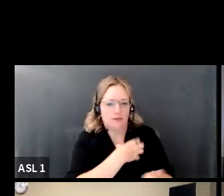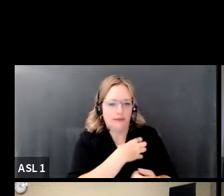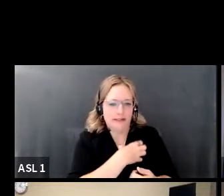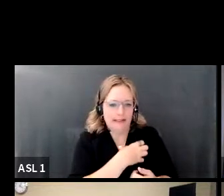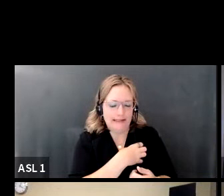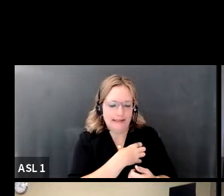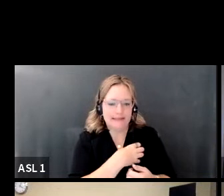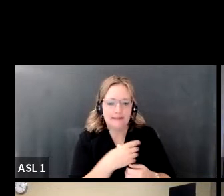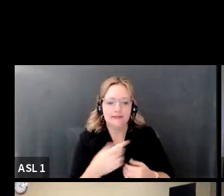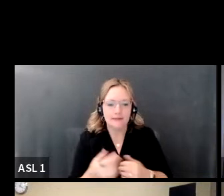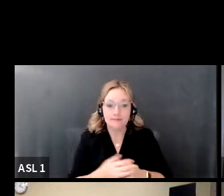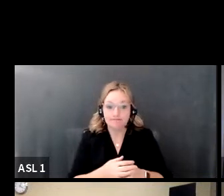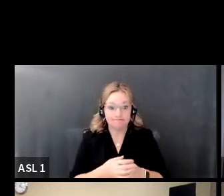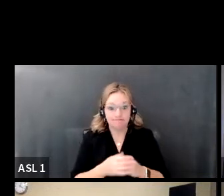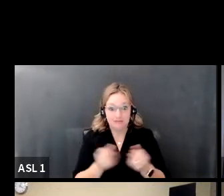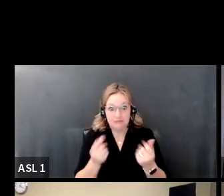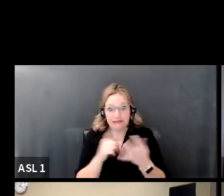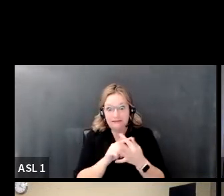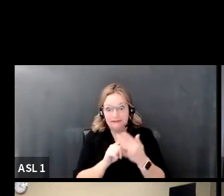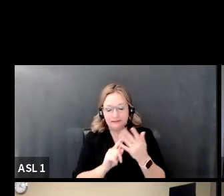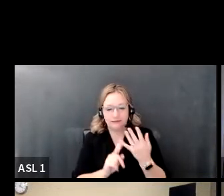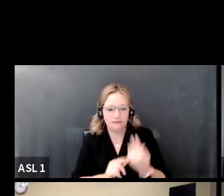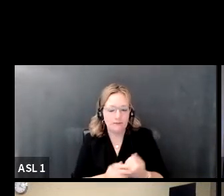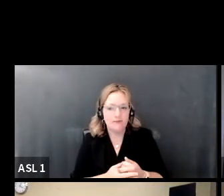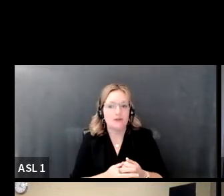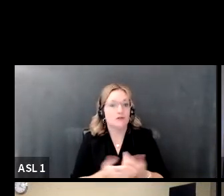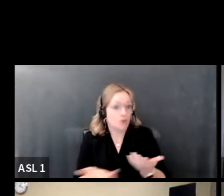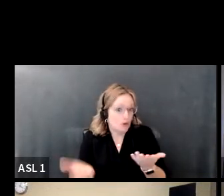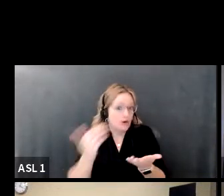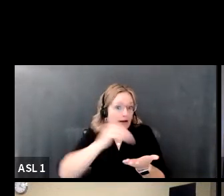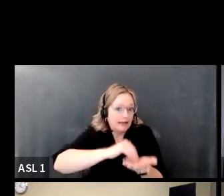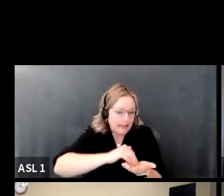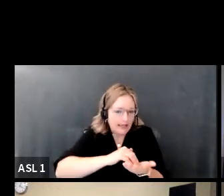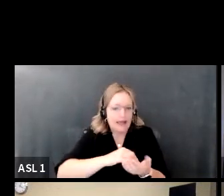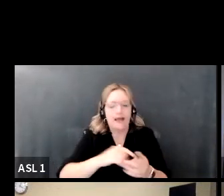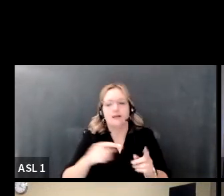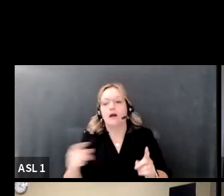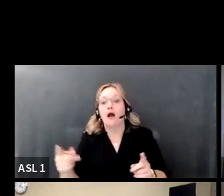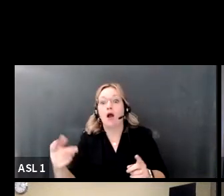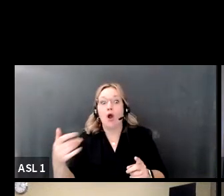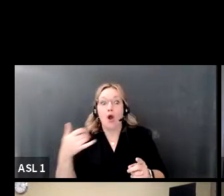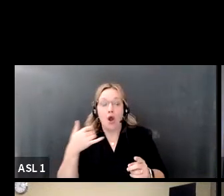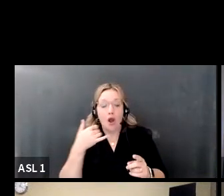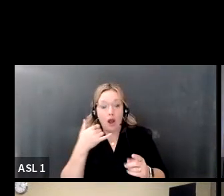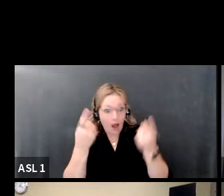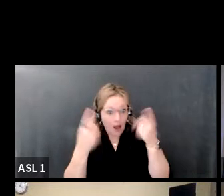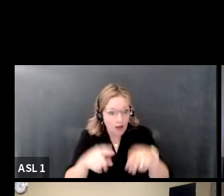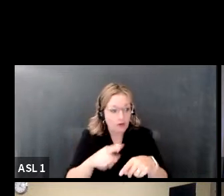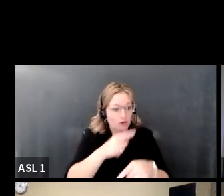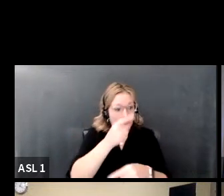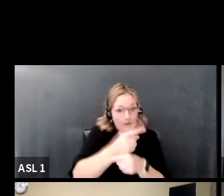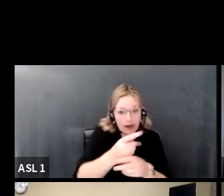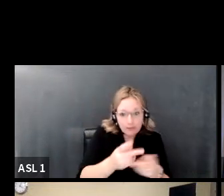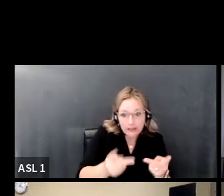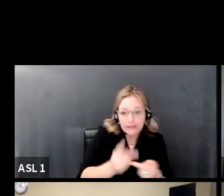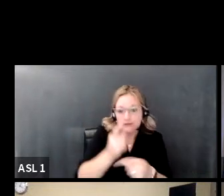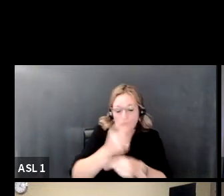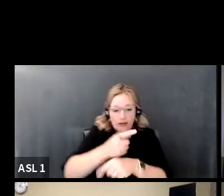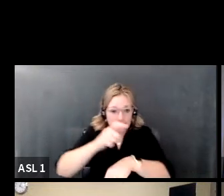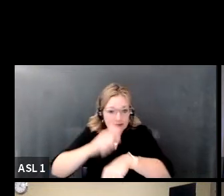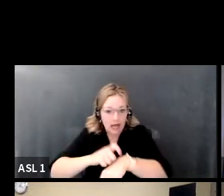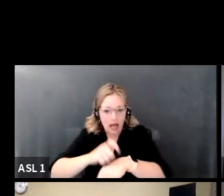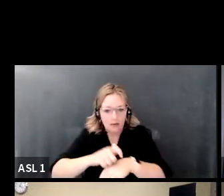traditional policing thereby not only making sure that the right person is going to the right place at the right time but that the police are freed